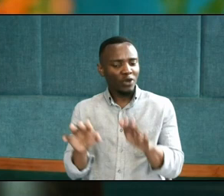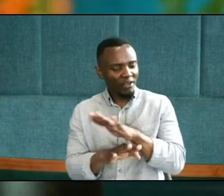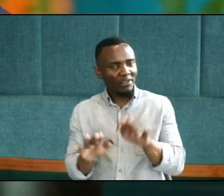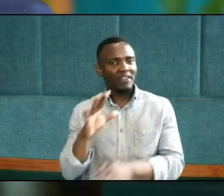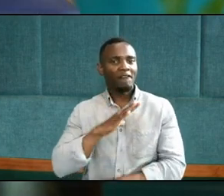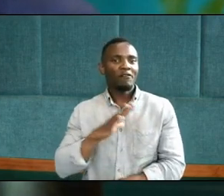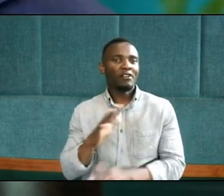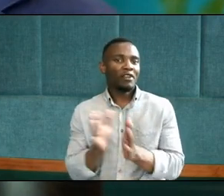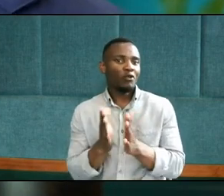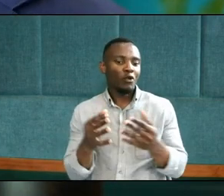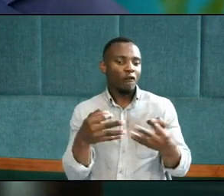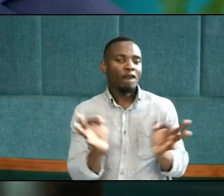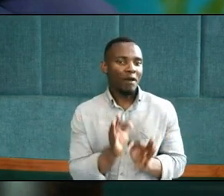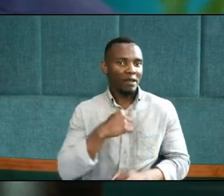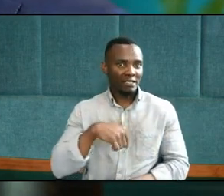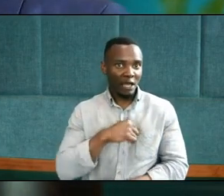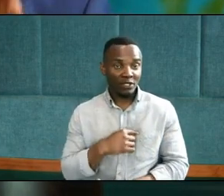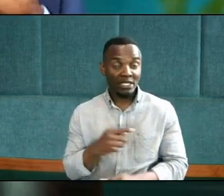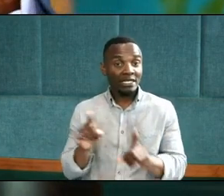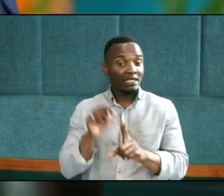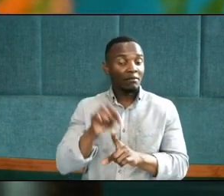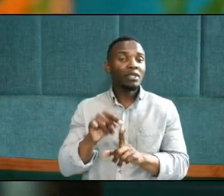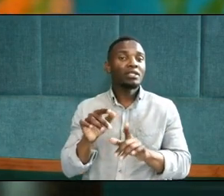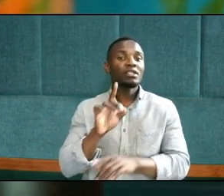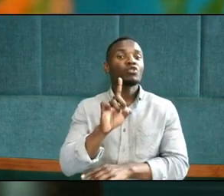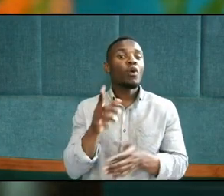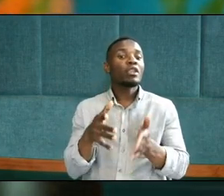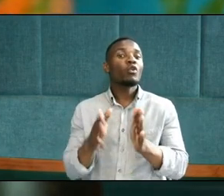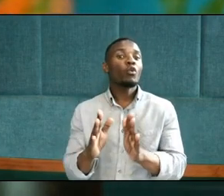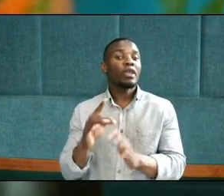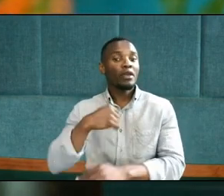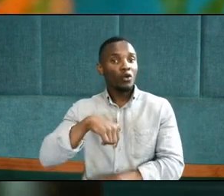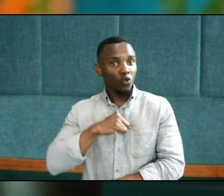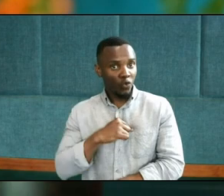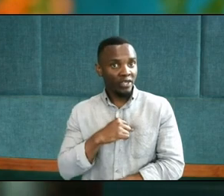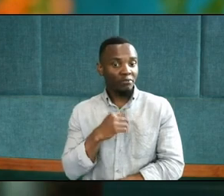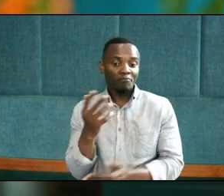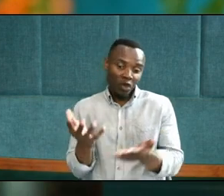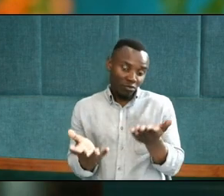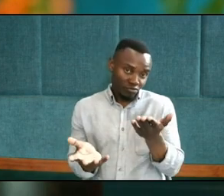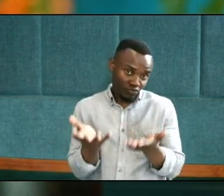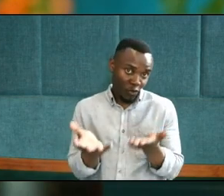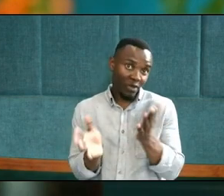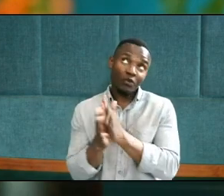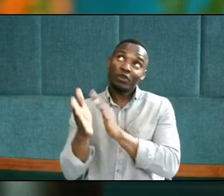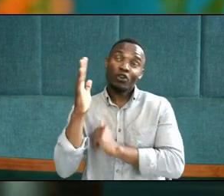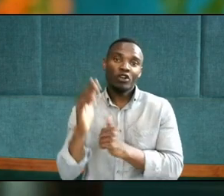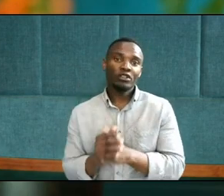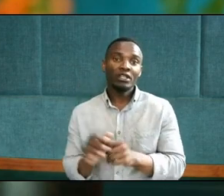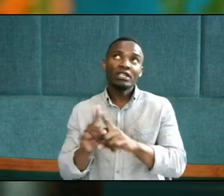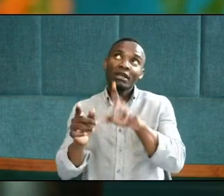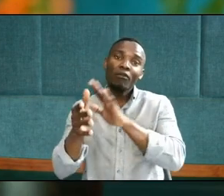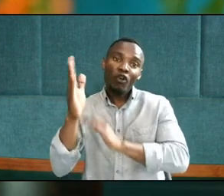family. This is one of the ways we are like God. You see, God created us in his own